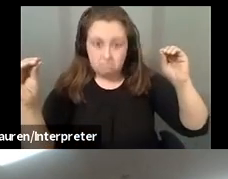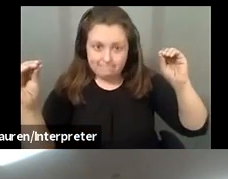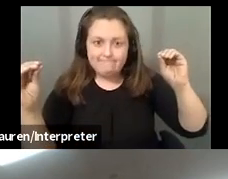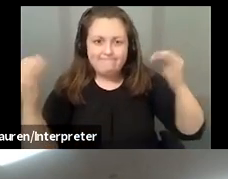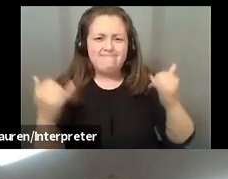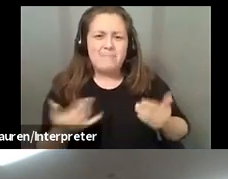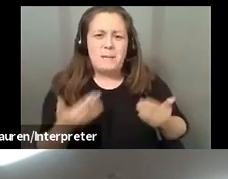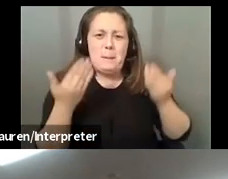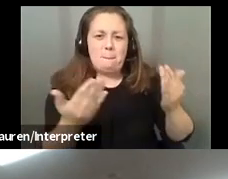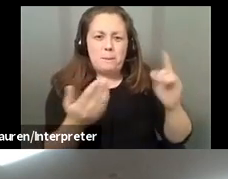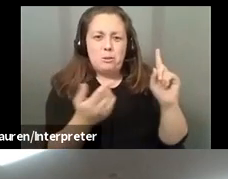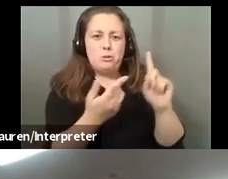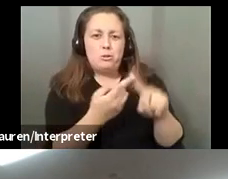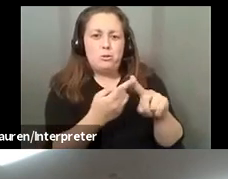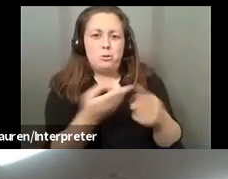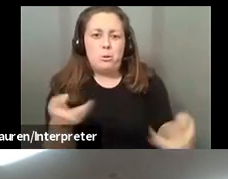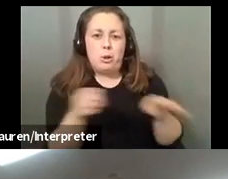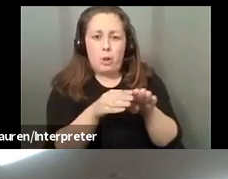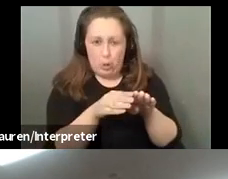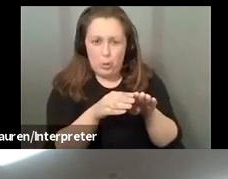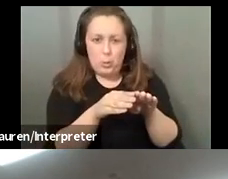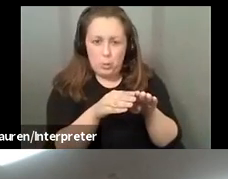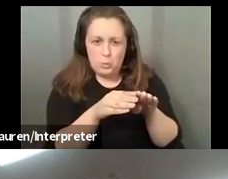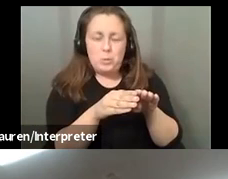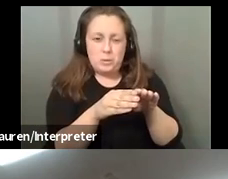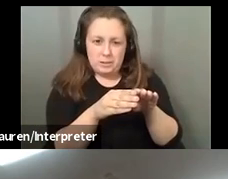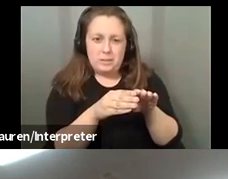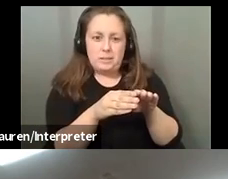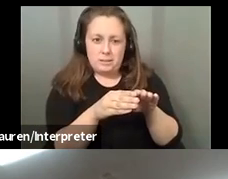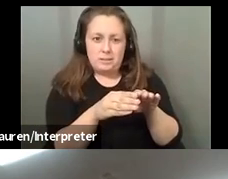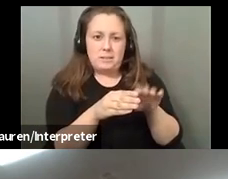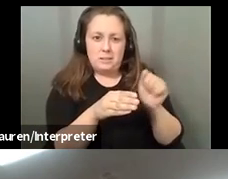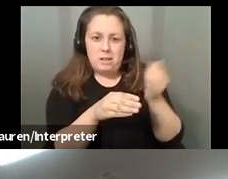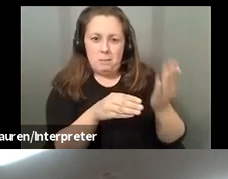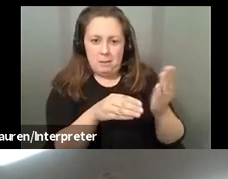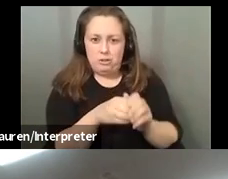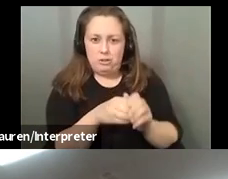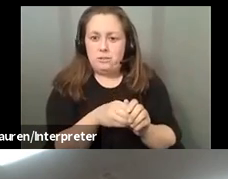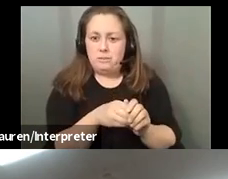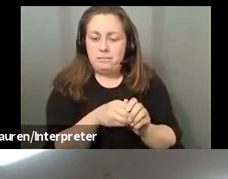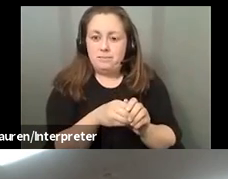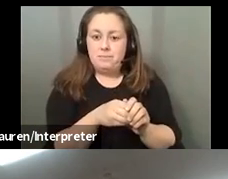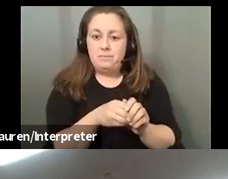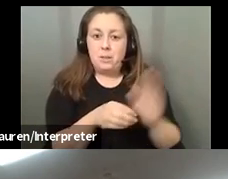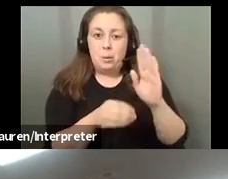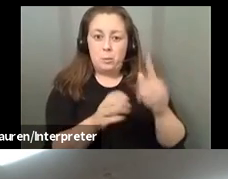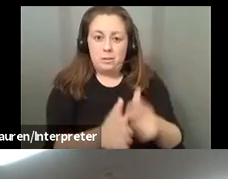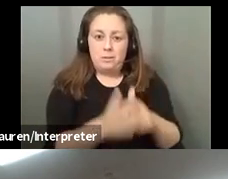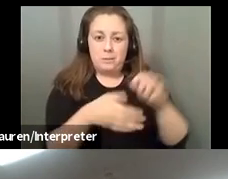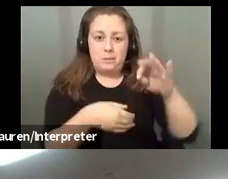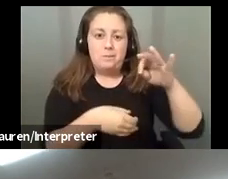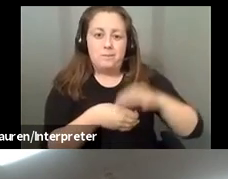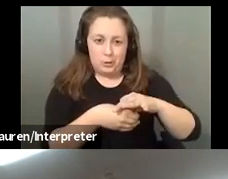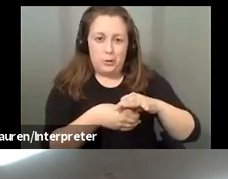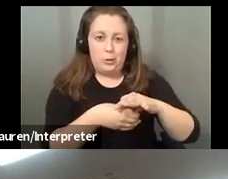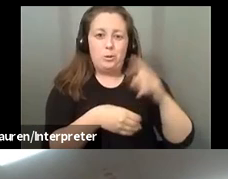motion to close the nominations and require a singular vote to appoint Mr. Savas as chairman for the following school,